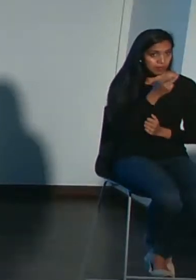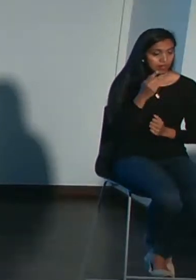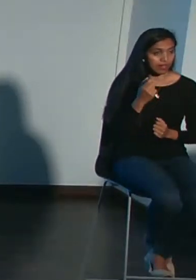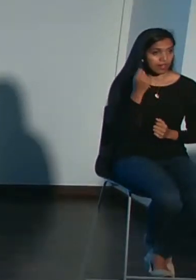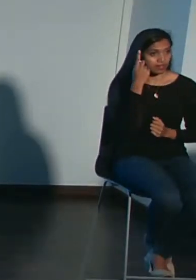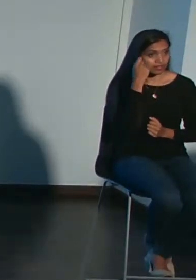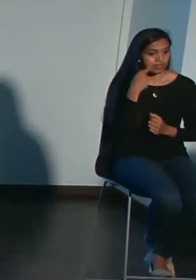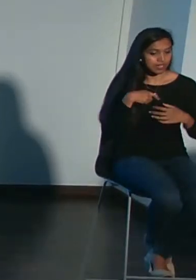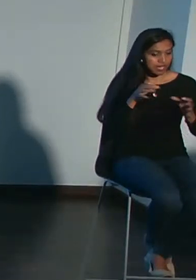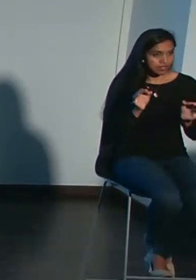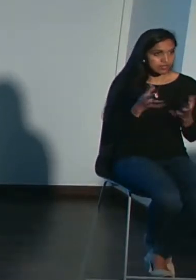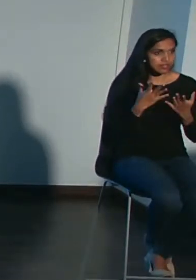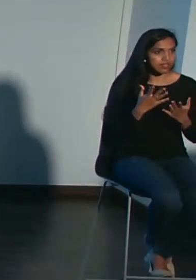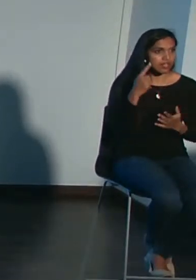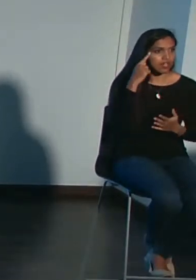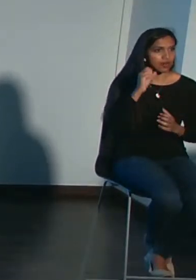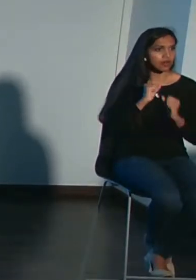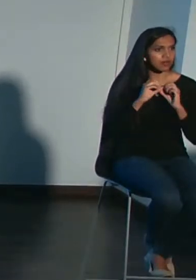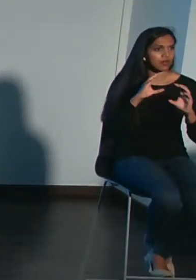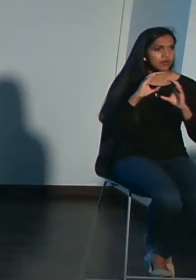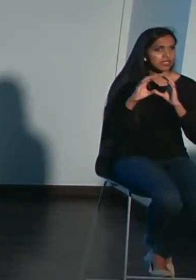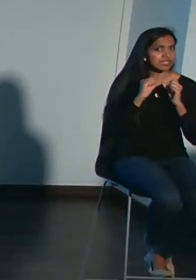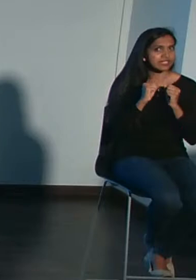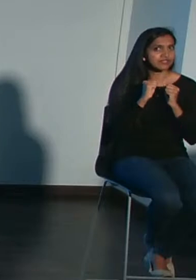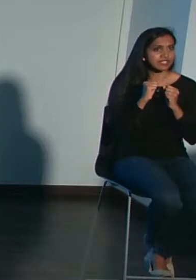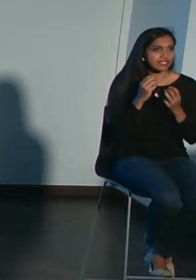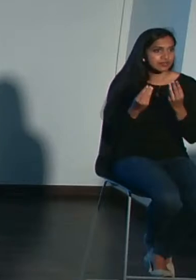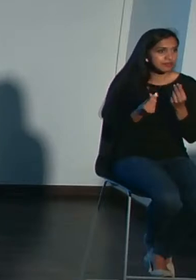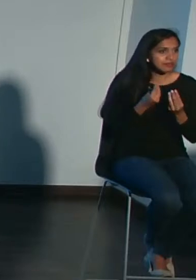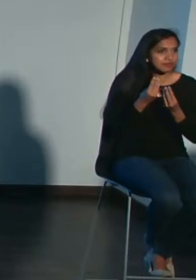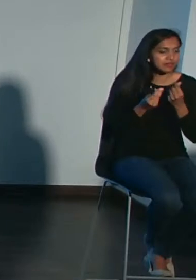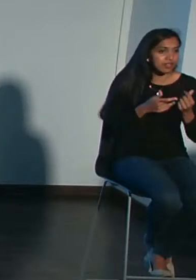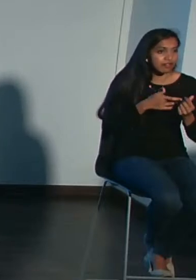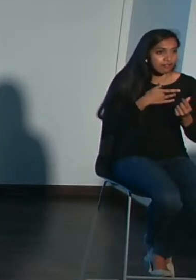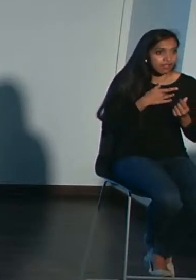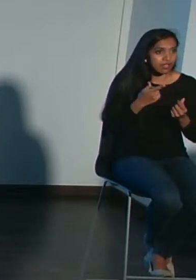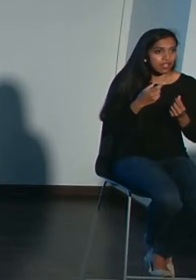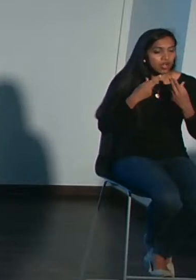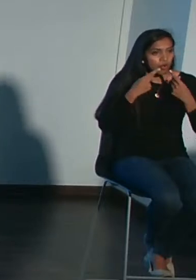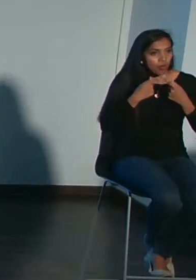starting point for also difficult conversations, whether they are with